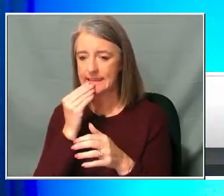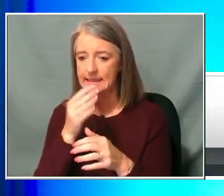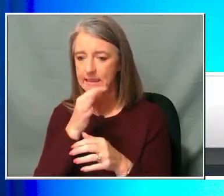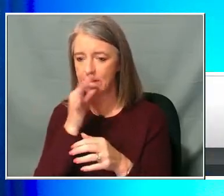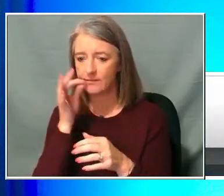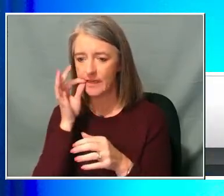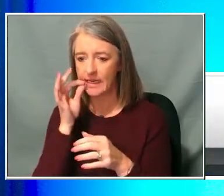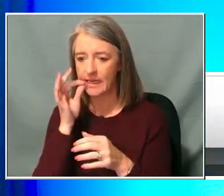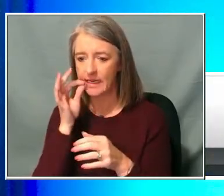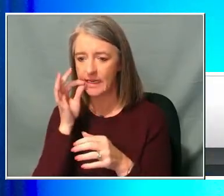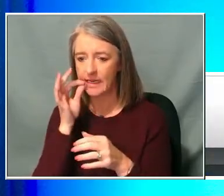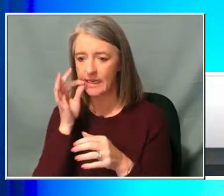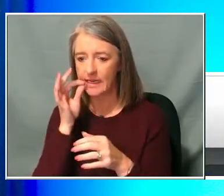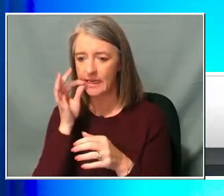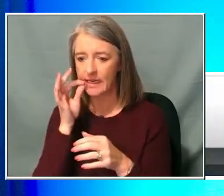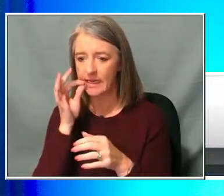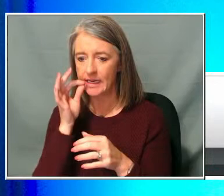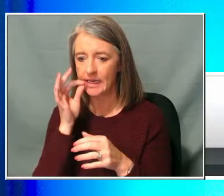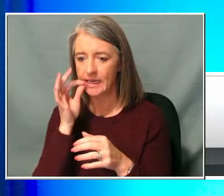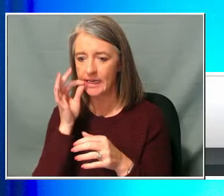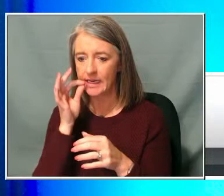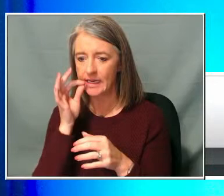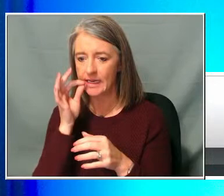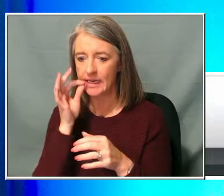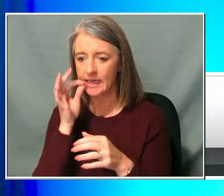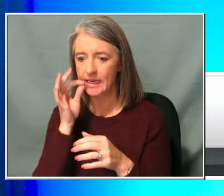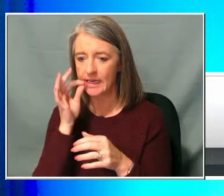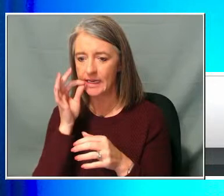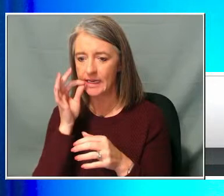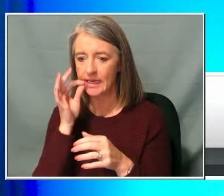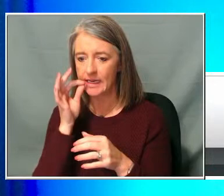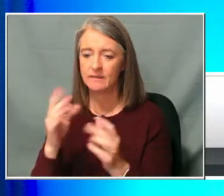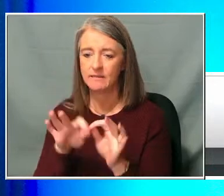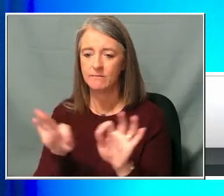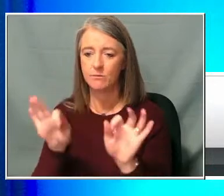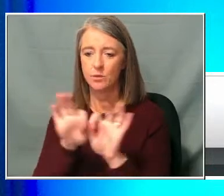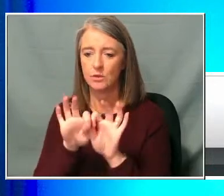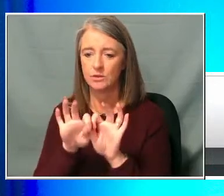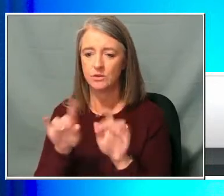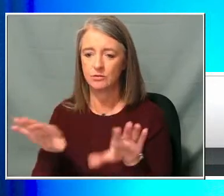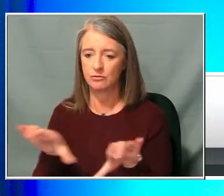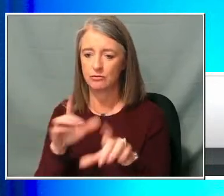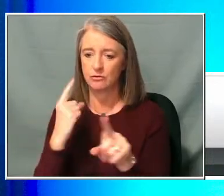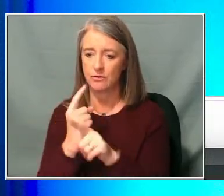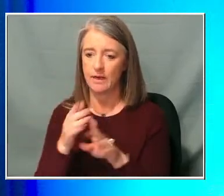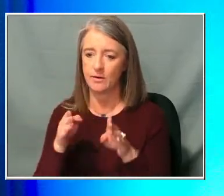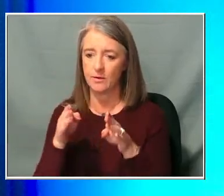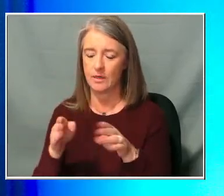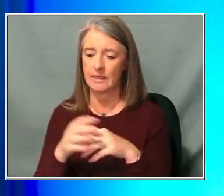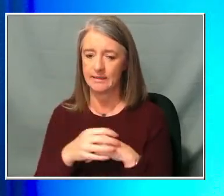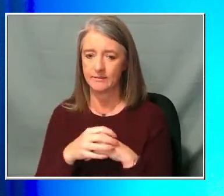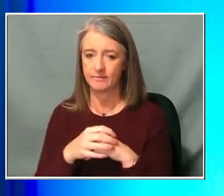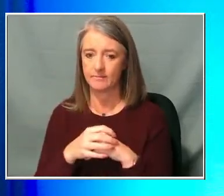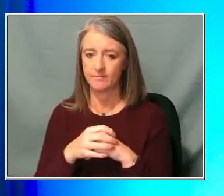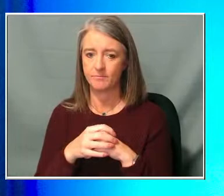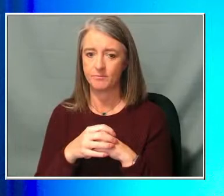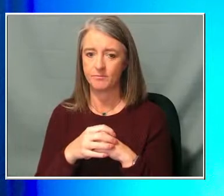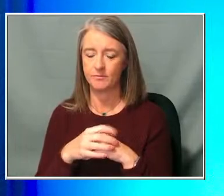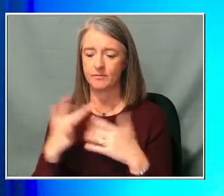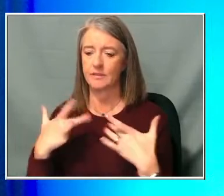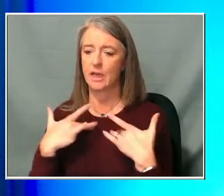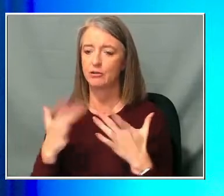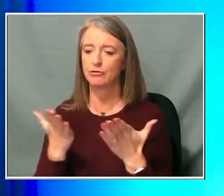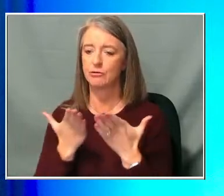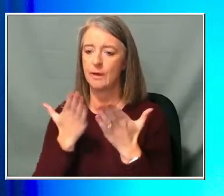meal of the day, or aka breakfast, it is very important to do the right way, right? So I usually recommend